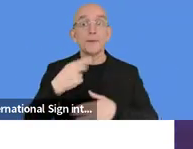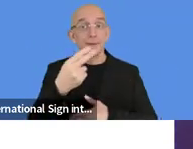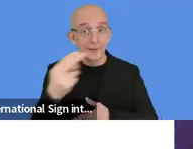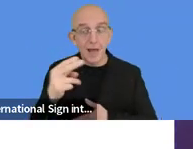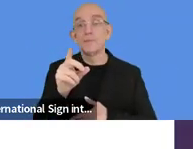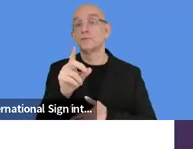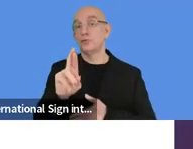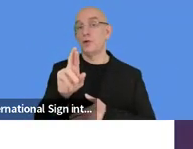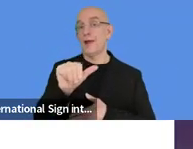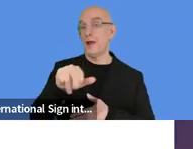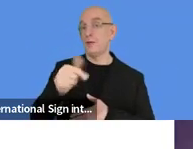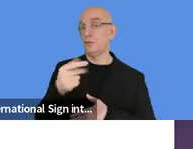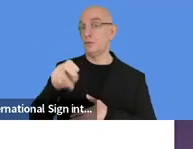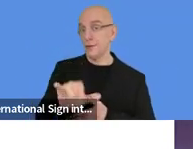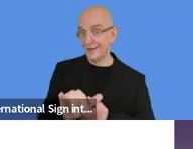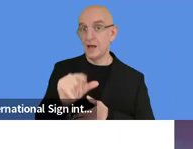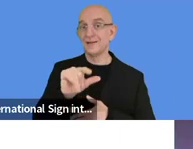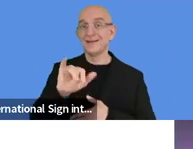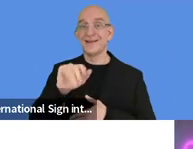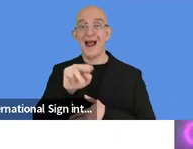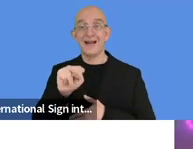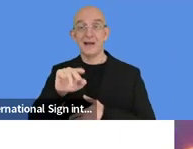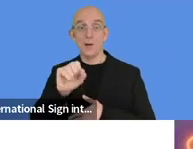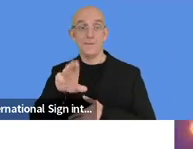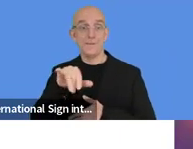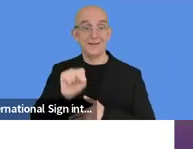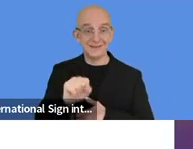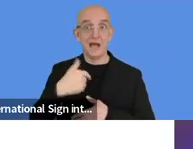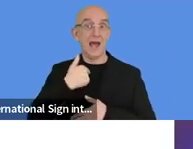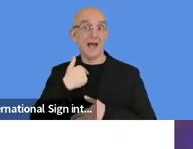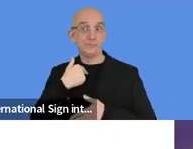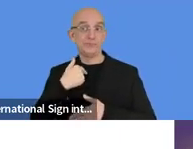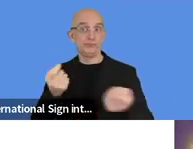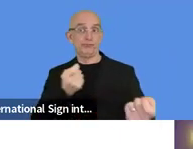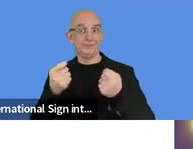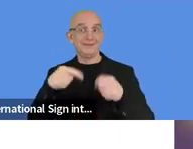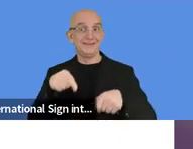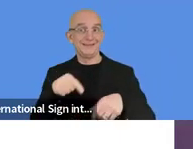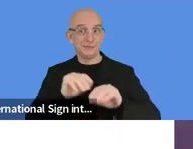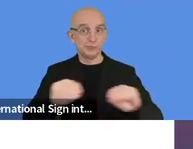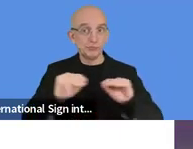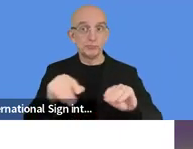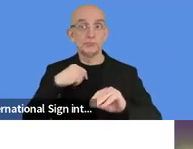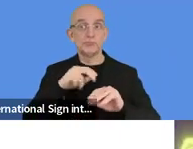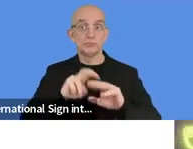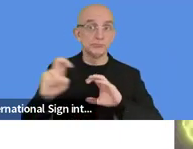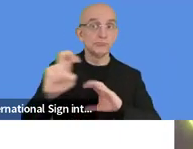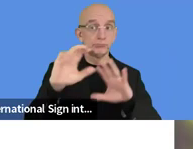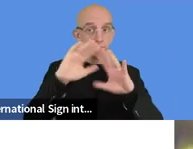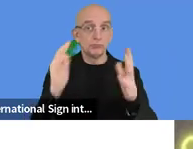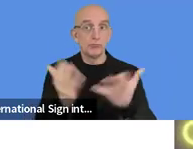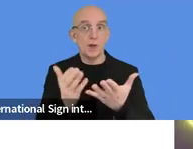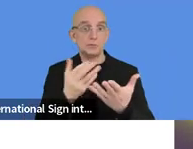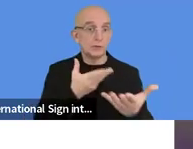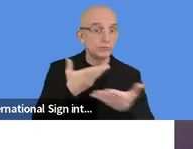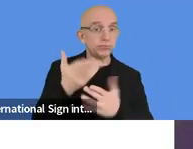workshop facilitator, and course instructor. I get to travel the world and talk about the issue of inclusive leadership. And one of the many hats I wear is